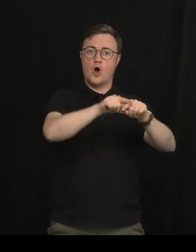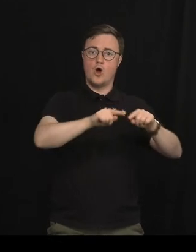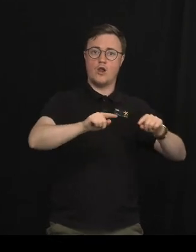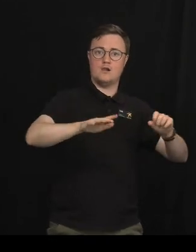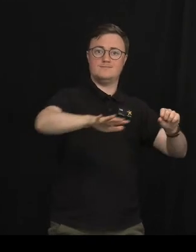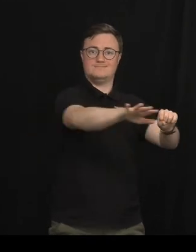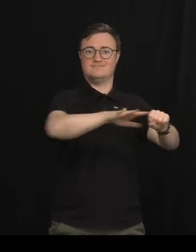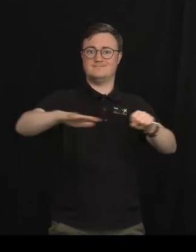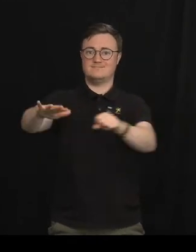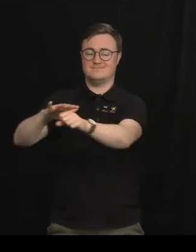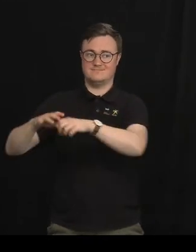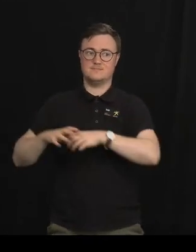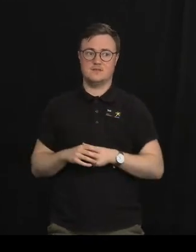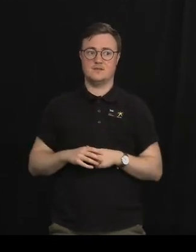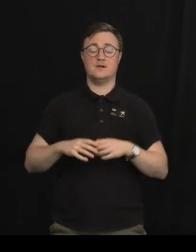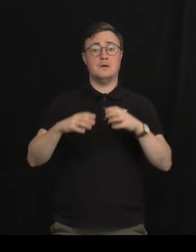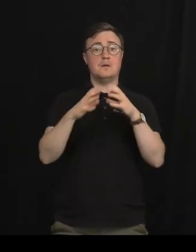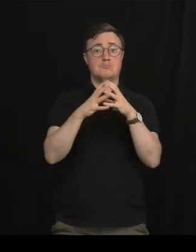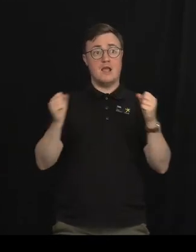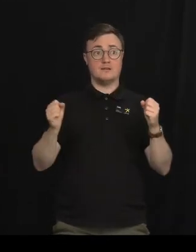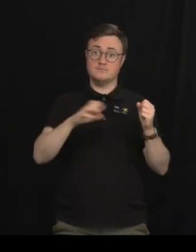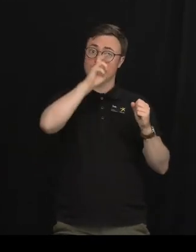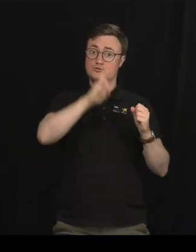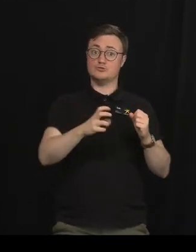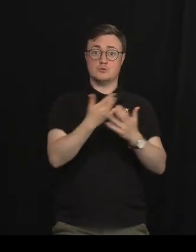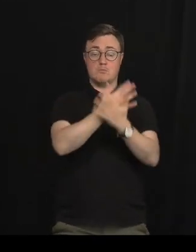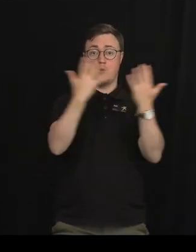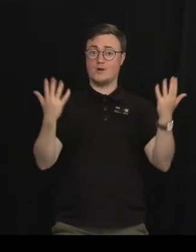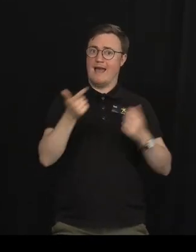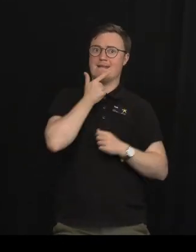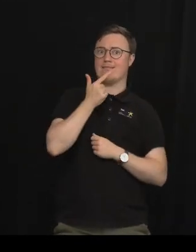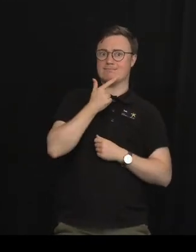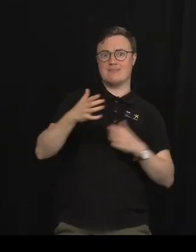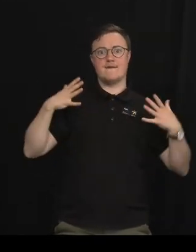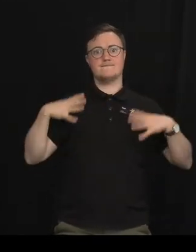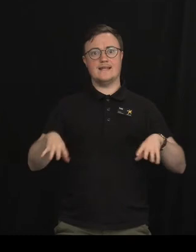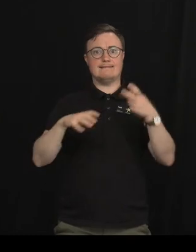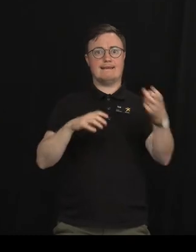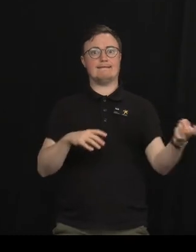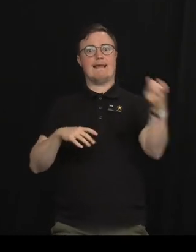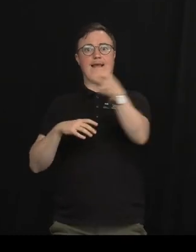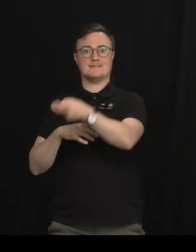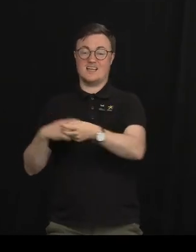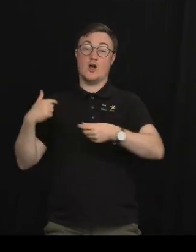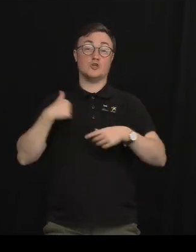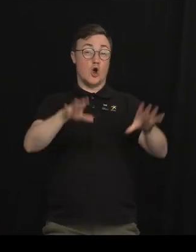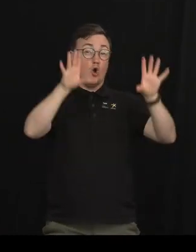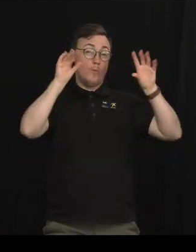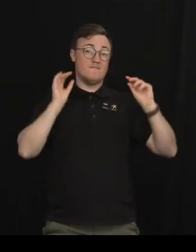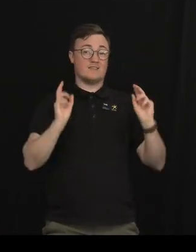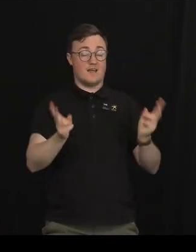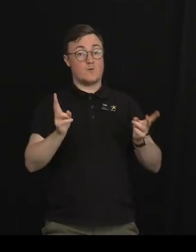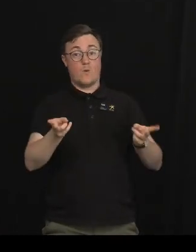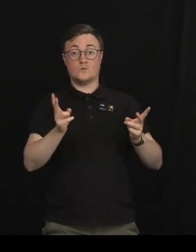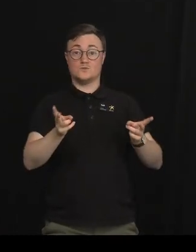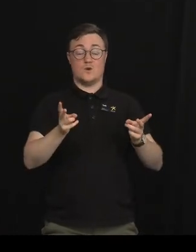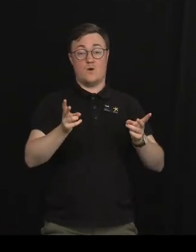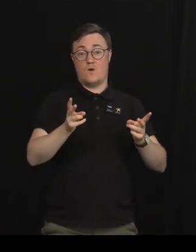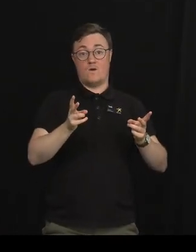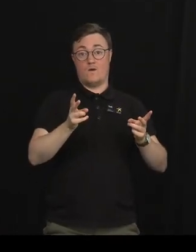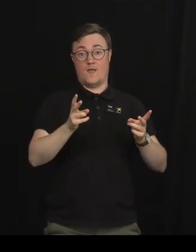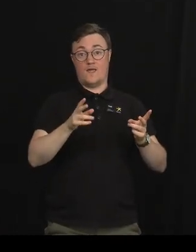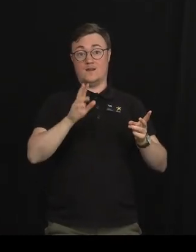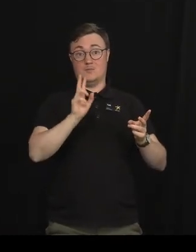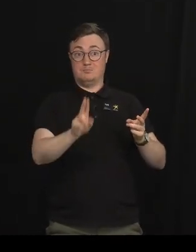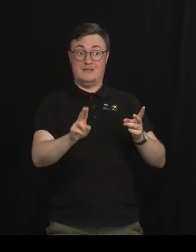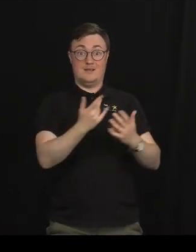we found that people were afraid. There was superstition beyond my understanding. Right? If you get vaccinated,